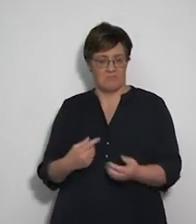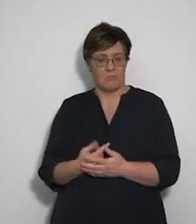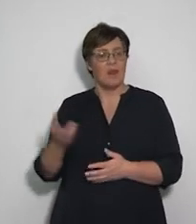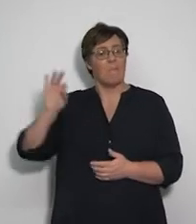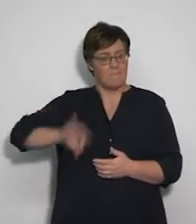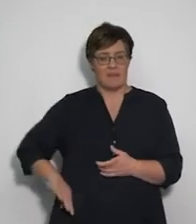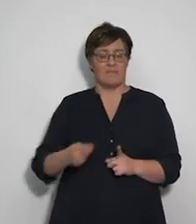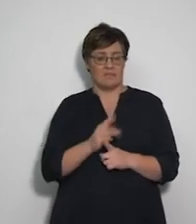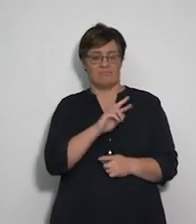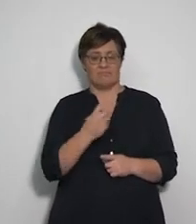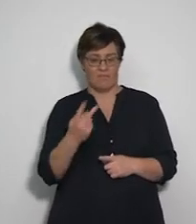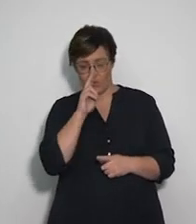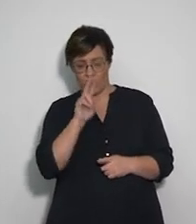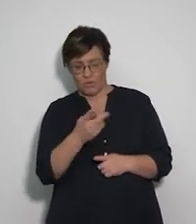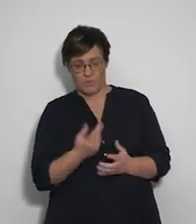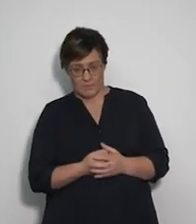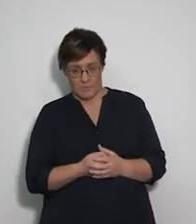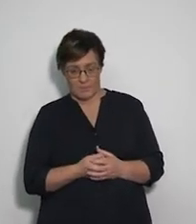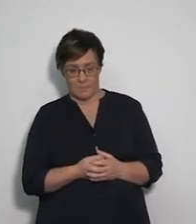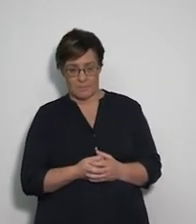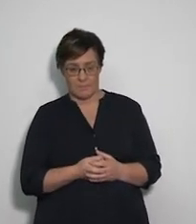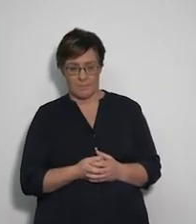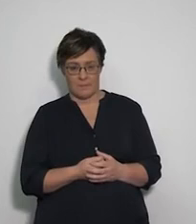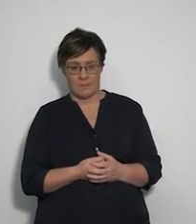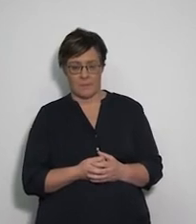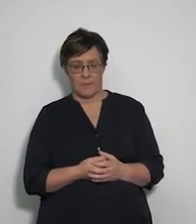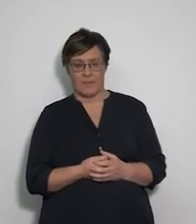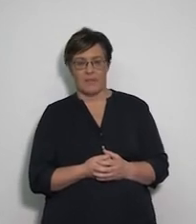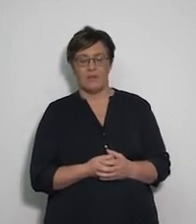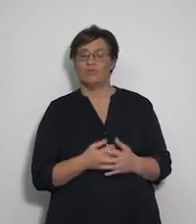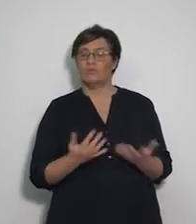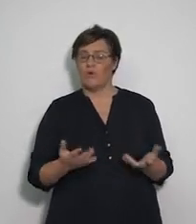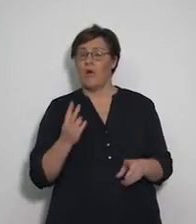that's a beneficial mutation if one has to look at the benefits of being resistant to